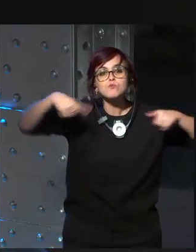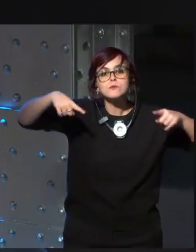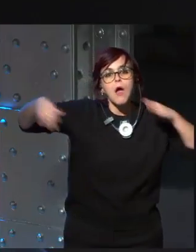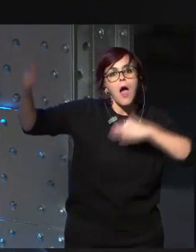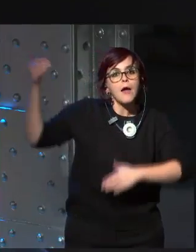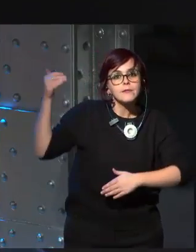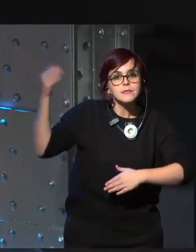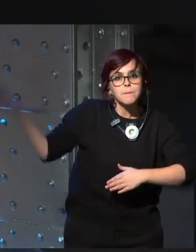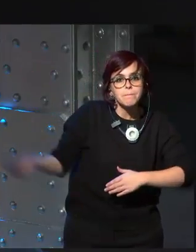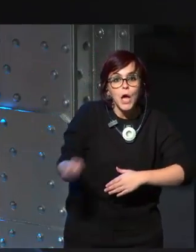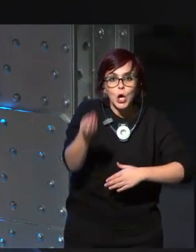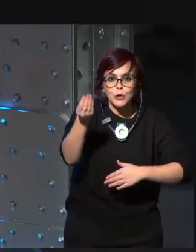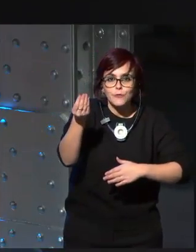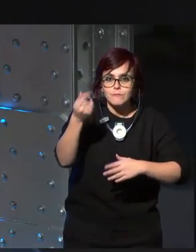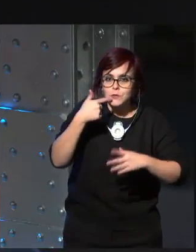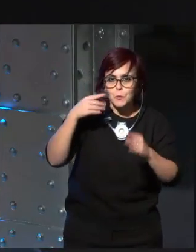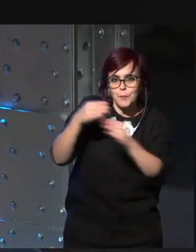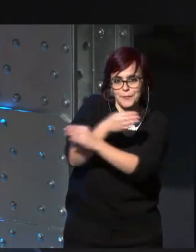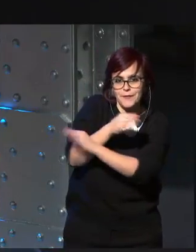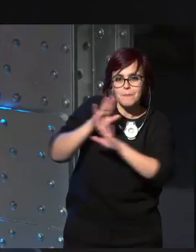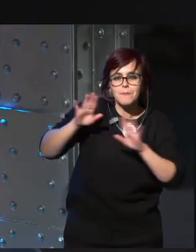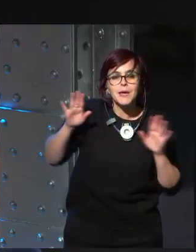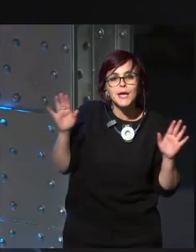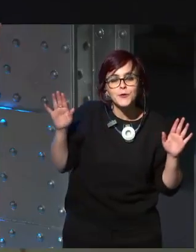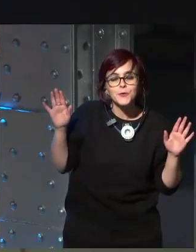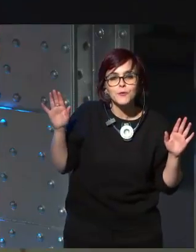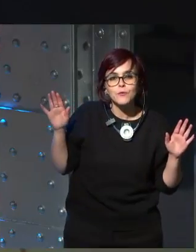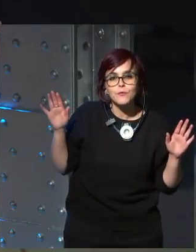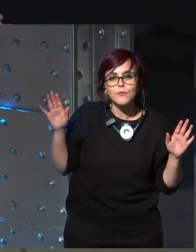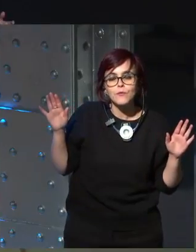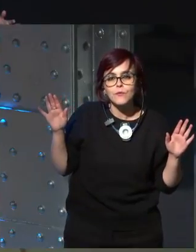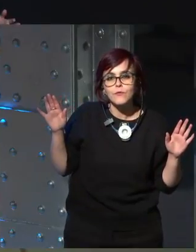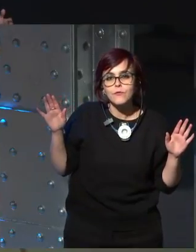without saying that music before was better, I wouldn't agree with that, by the way.